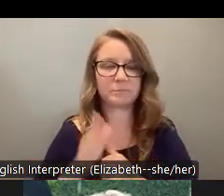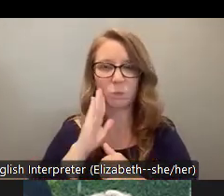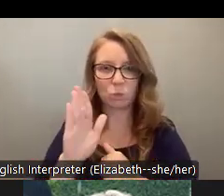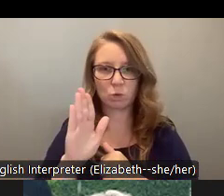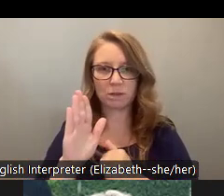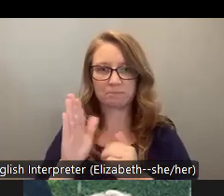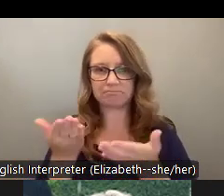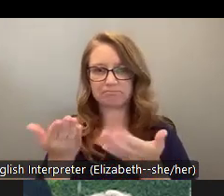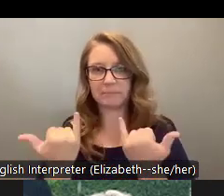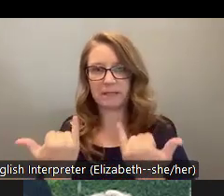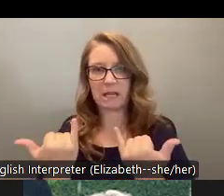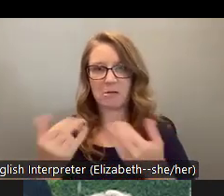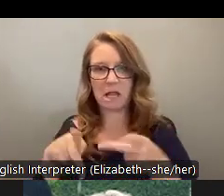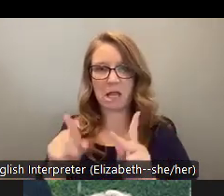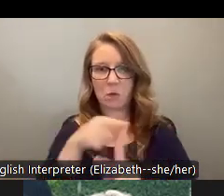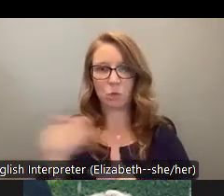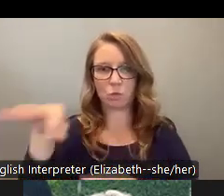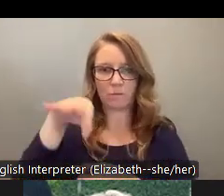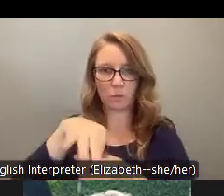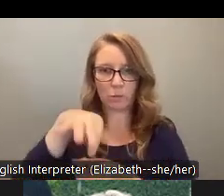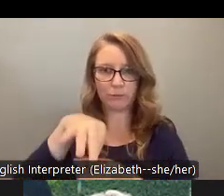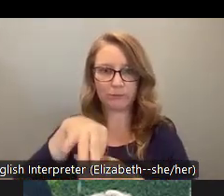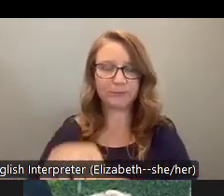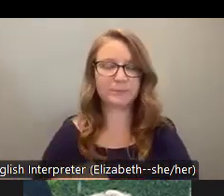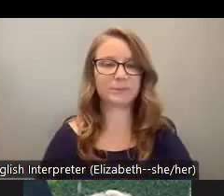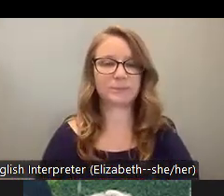to vote on this.